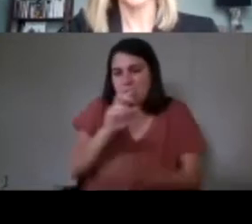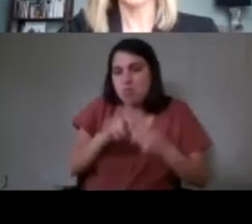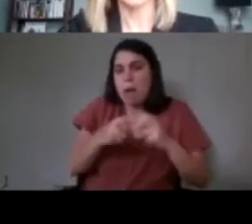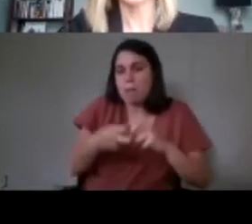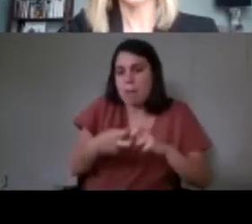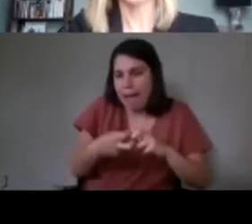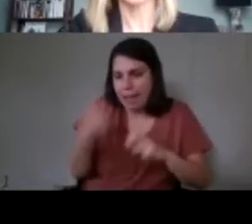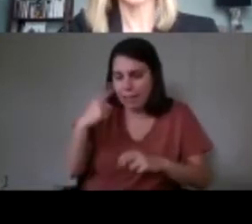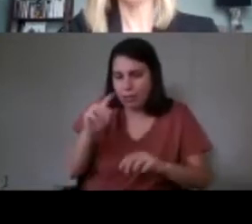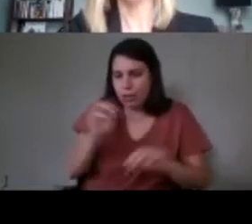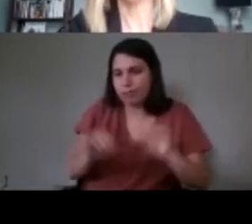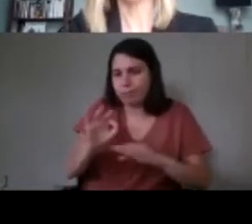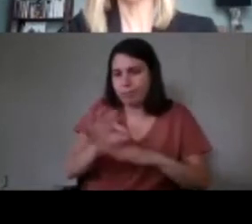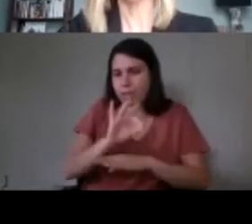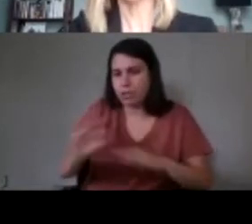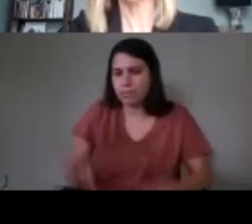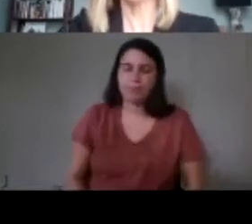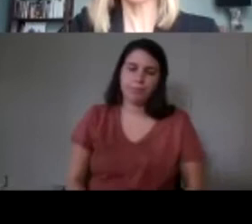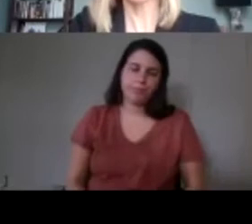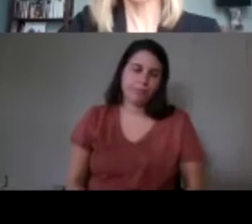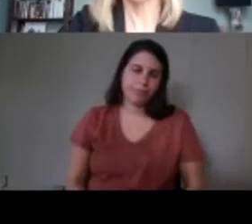a score of less than or equal to 9.